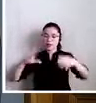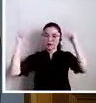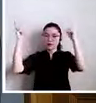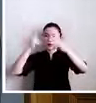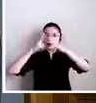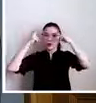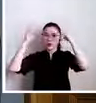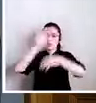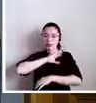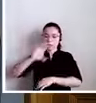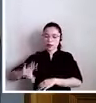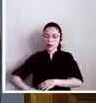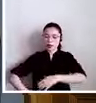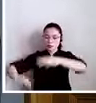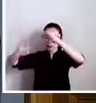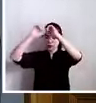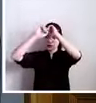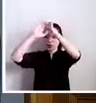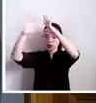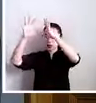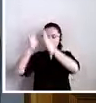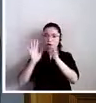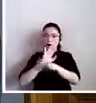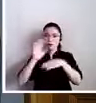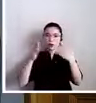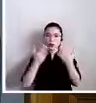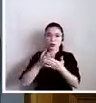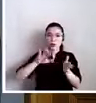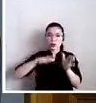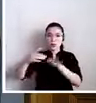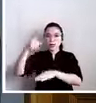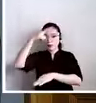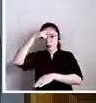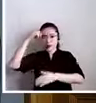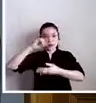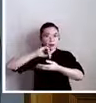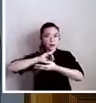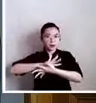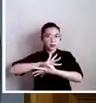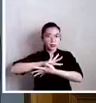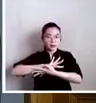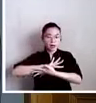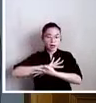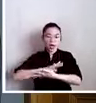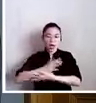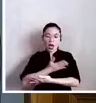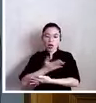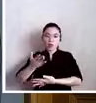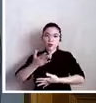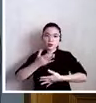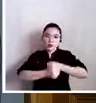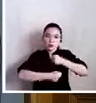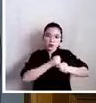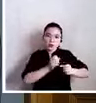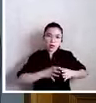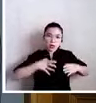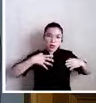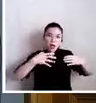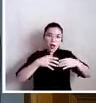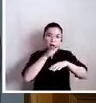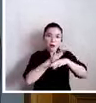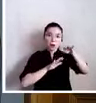O Father, for all those who have died because of the pandemic and those who grieve their loss in isolation, comfort